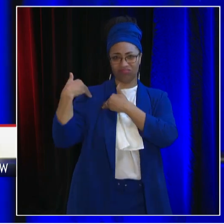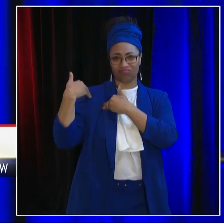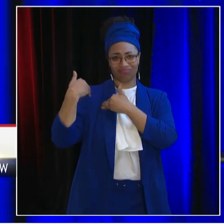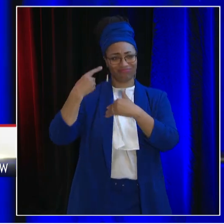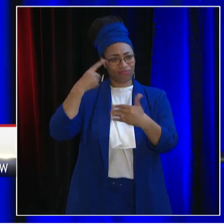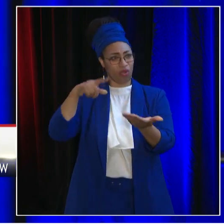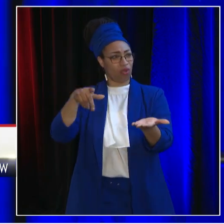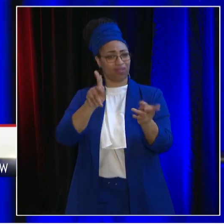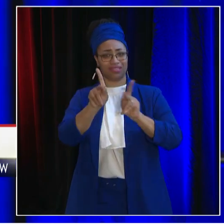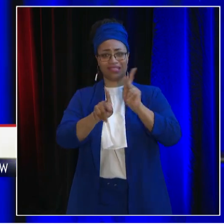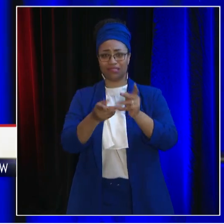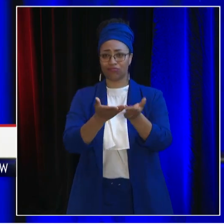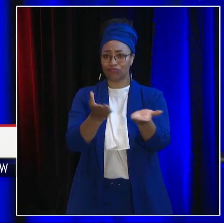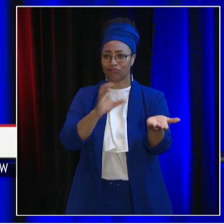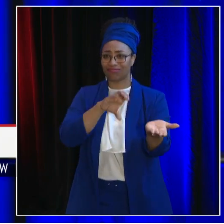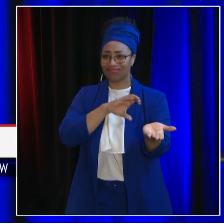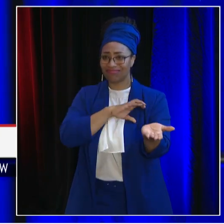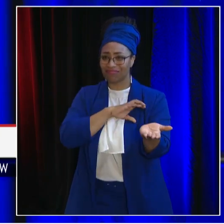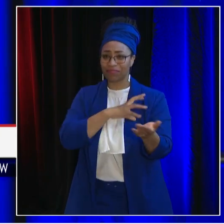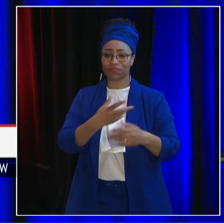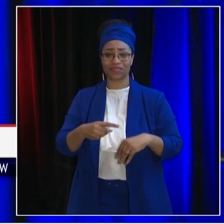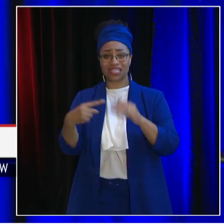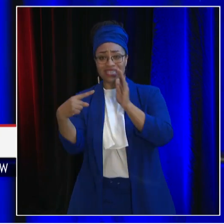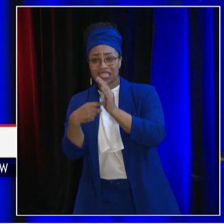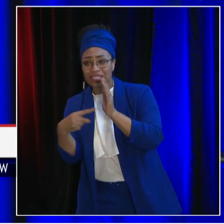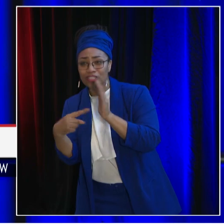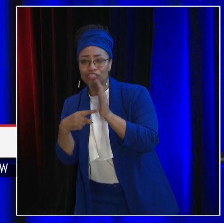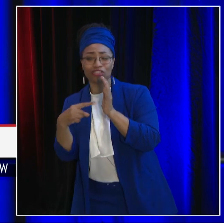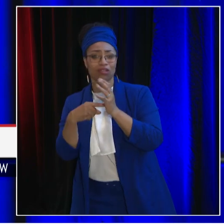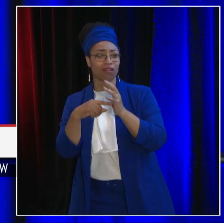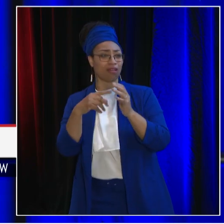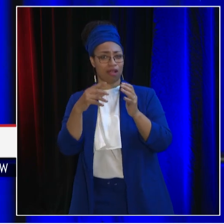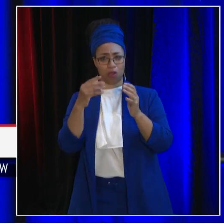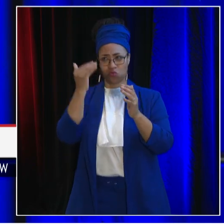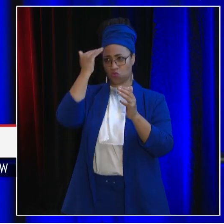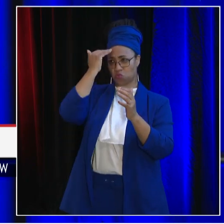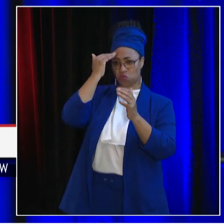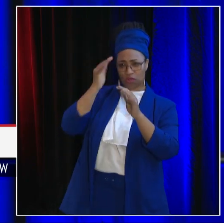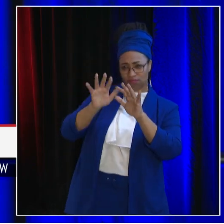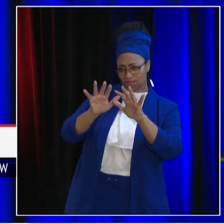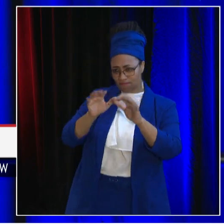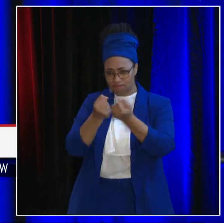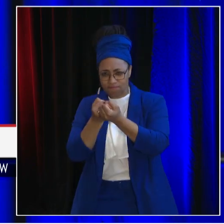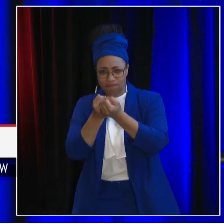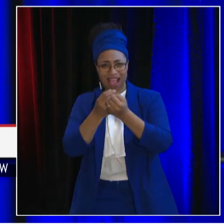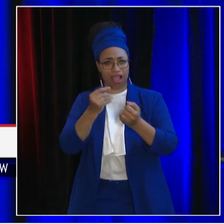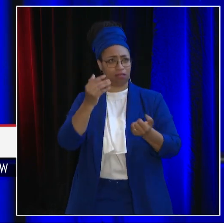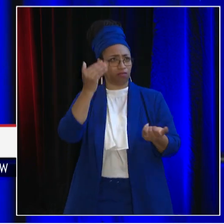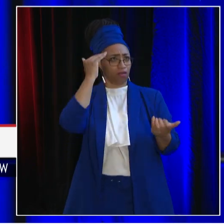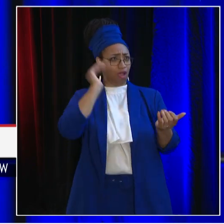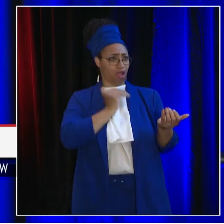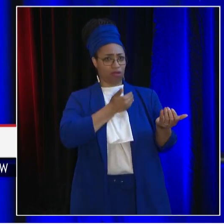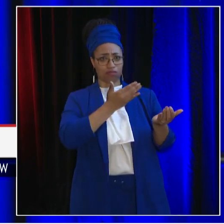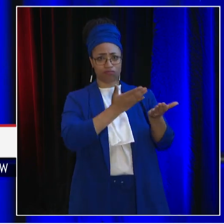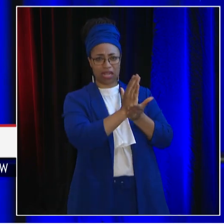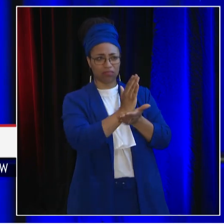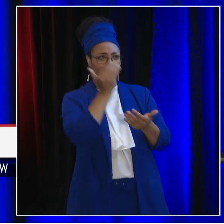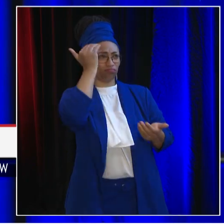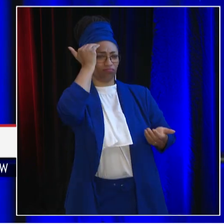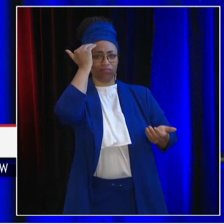and access to fundamental rights that we have all long been denied. So, for our